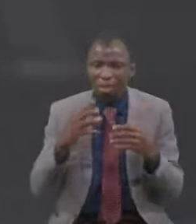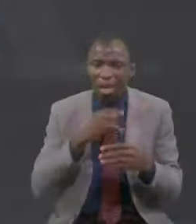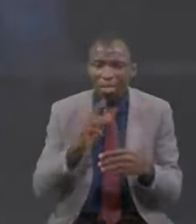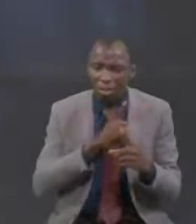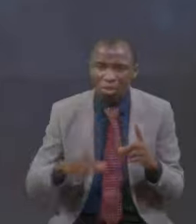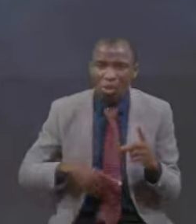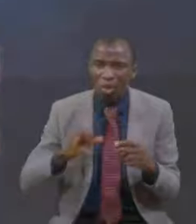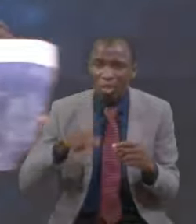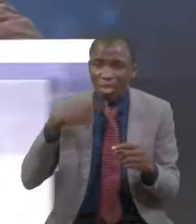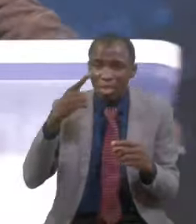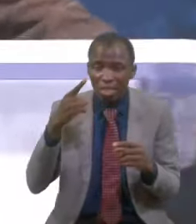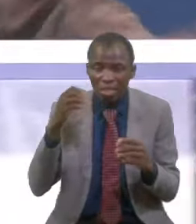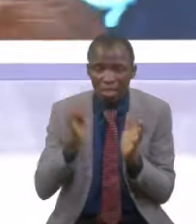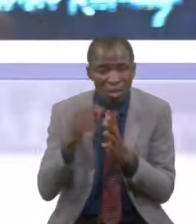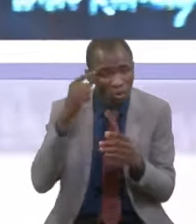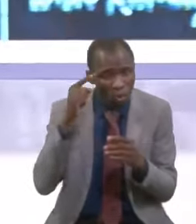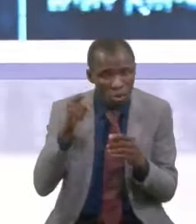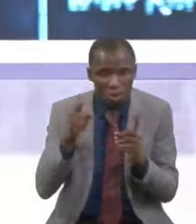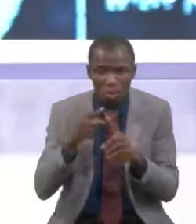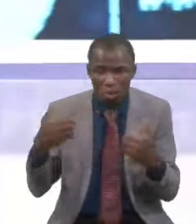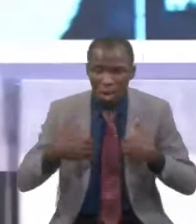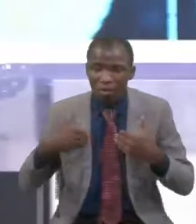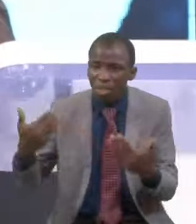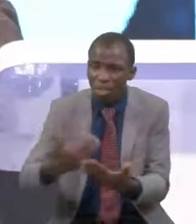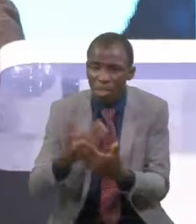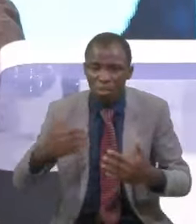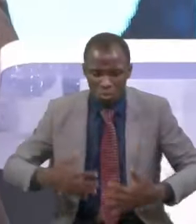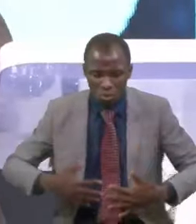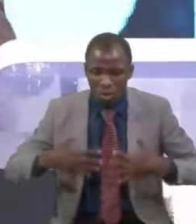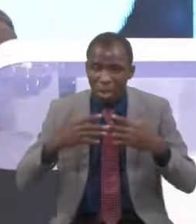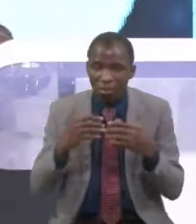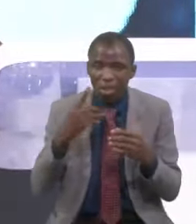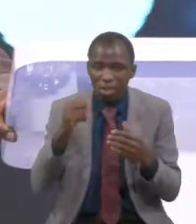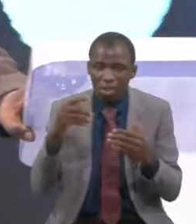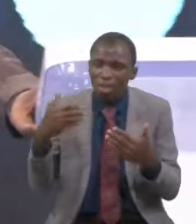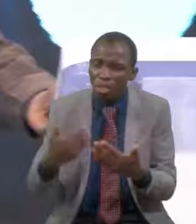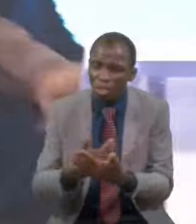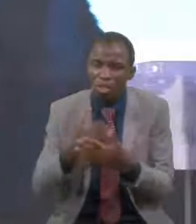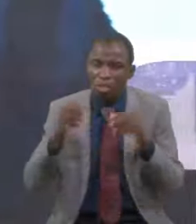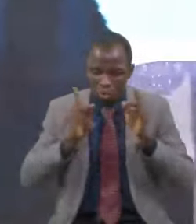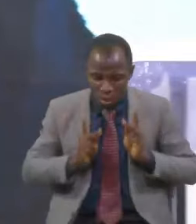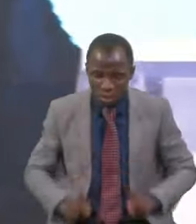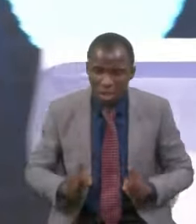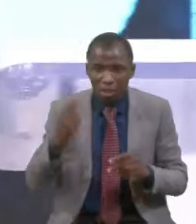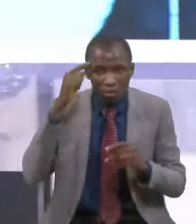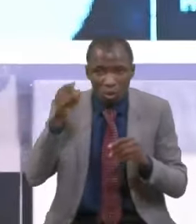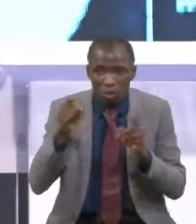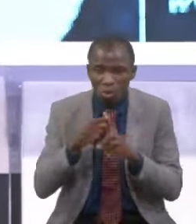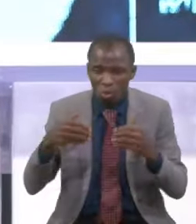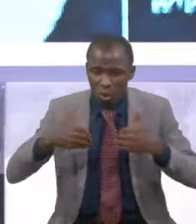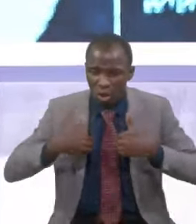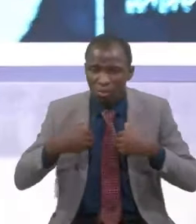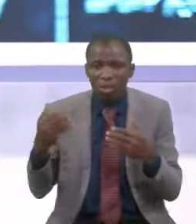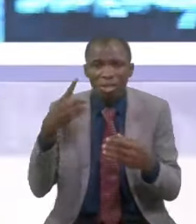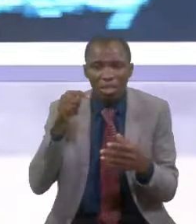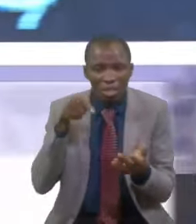to have the new life, the new personality, for you to have this redemption